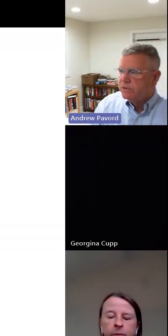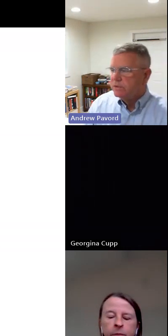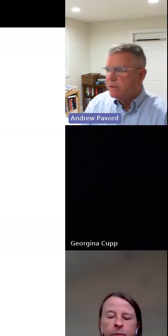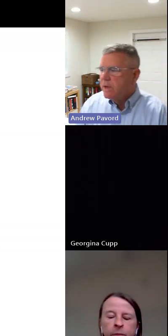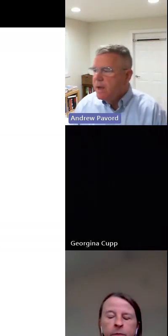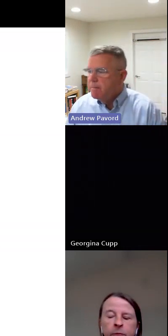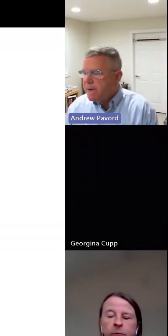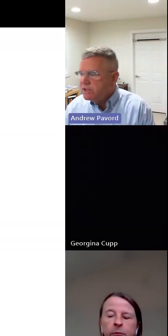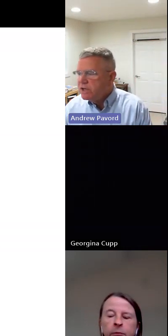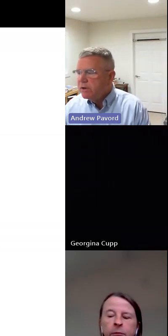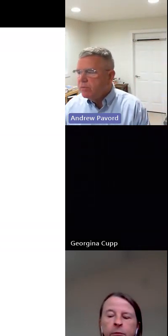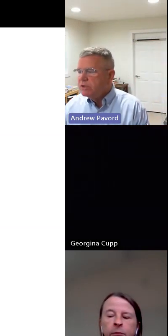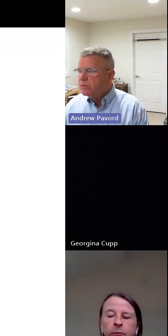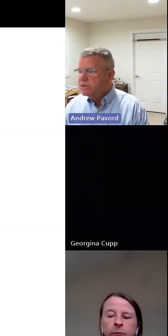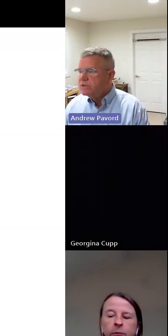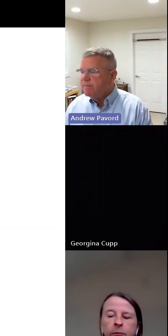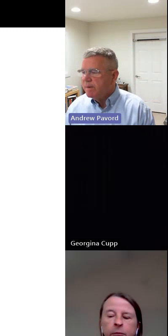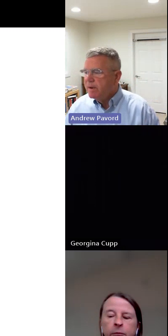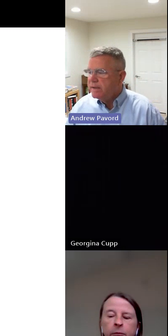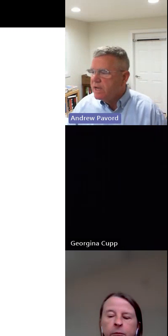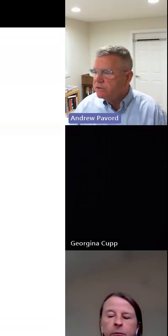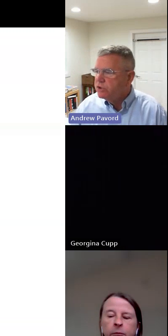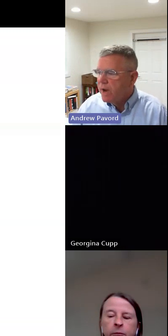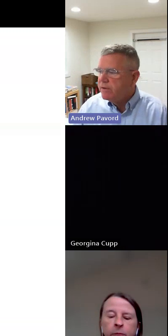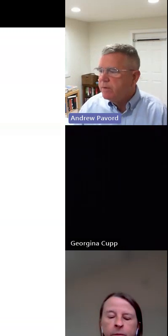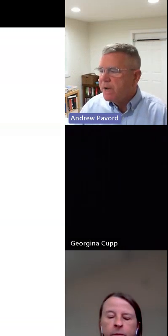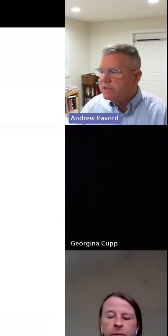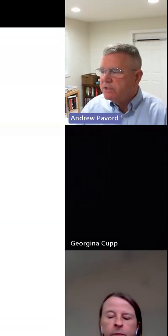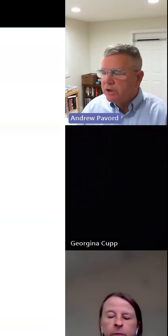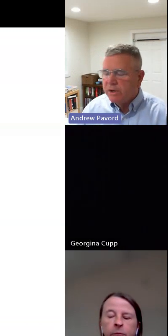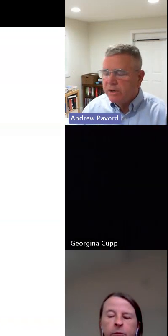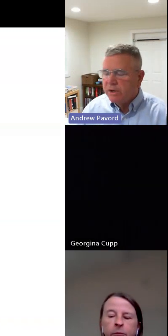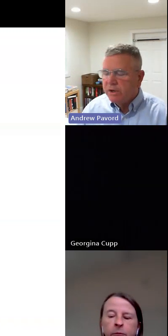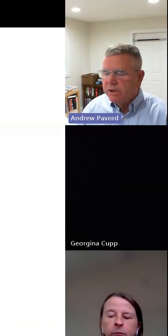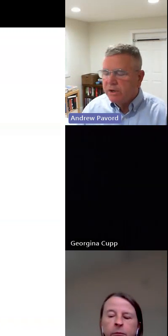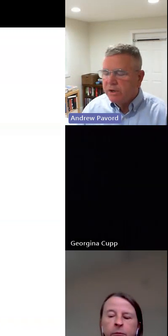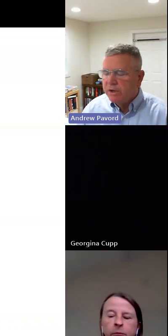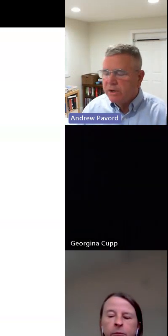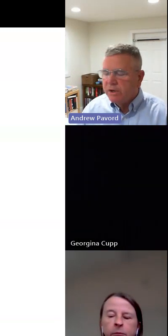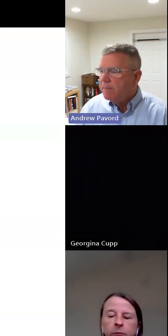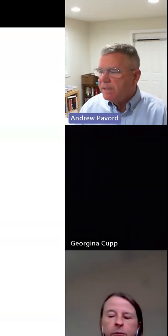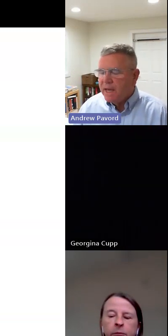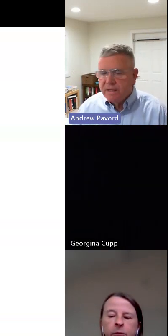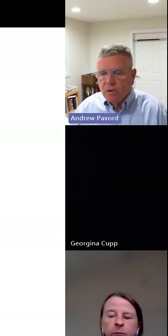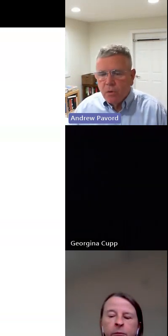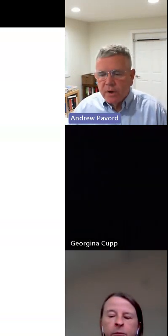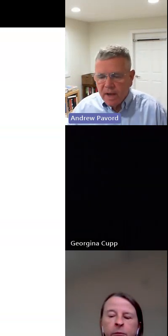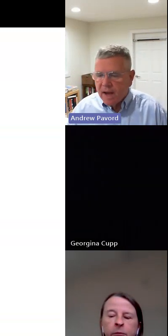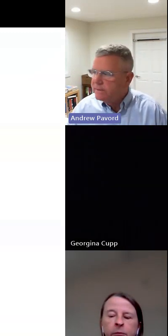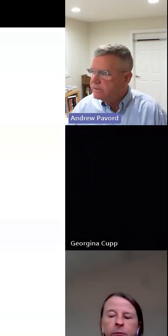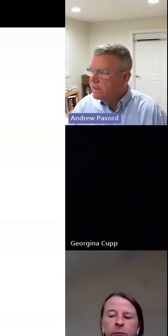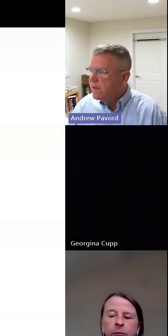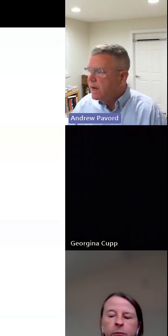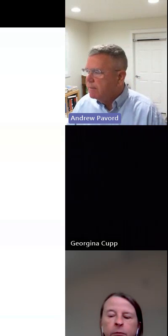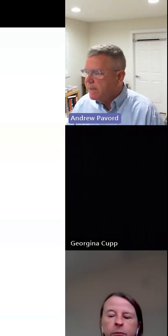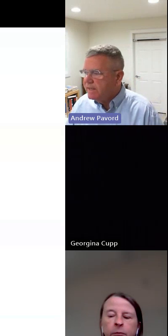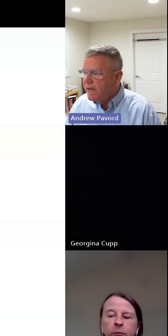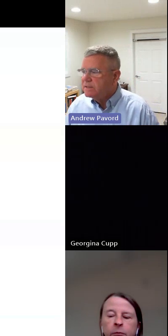budgetary resources. Budgetary resources it tells you whether budgetary resources have been obligated or